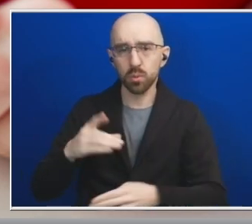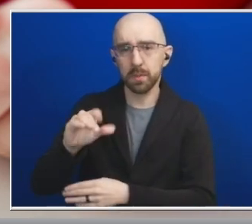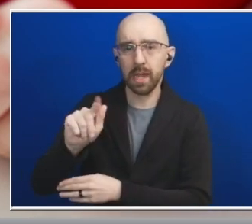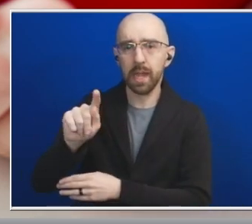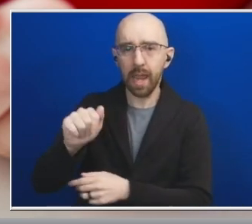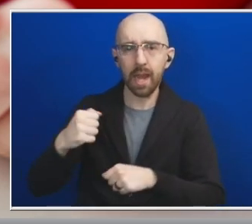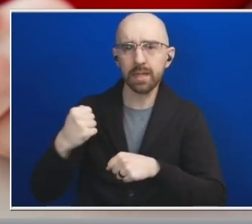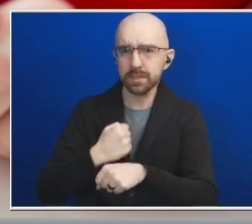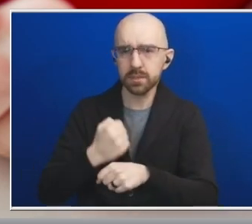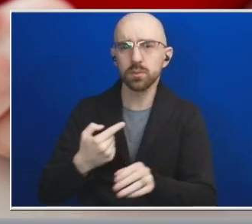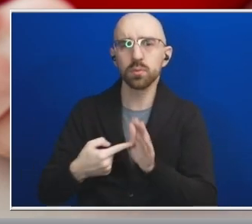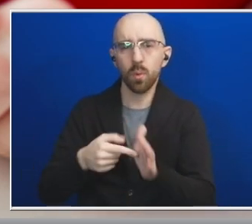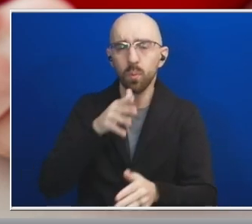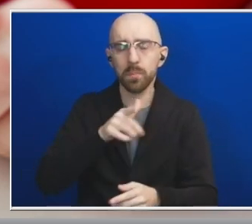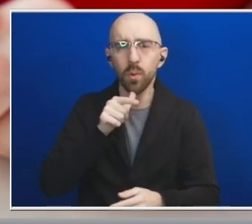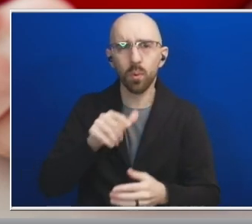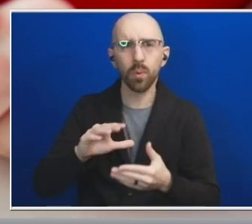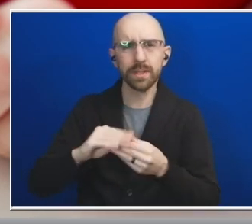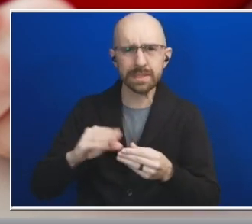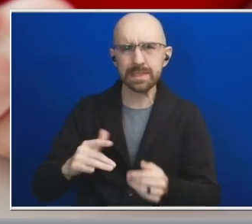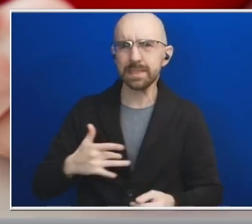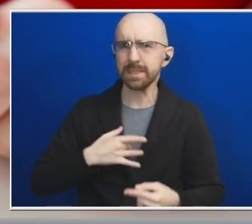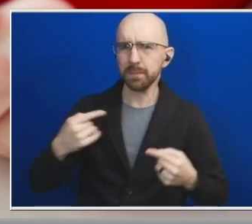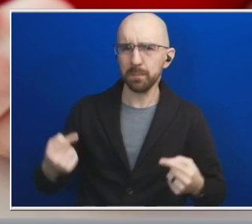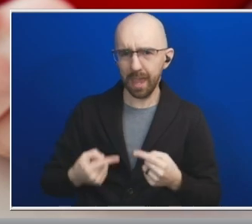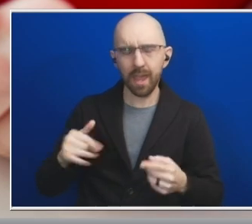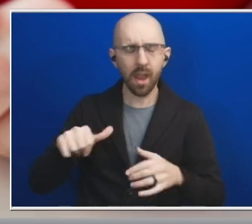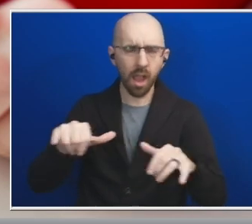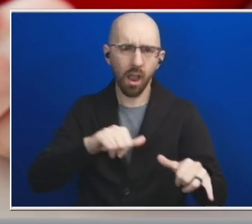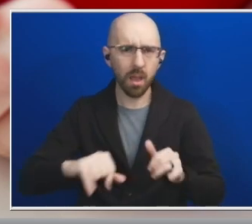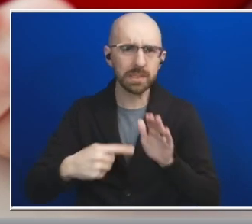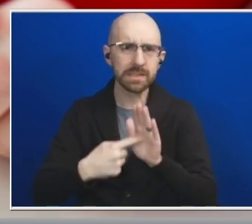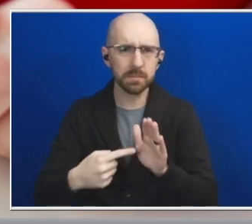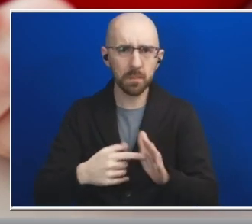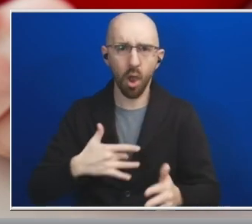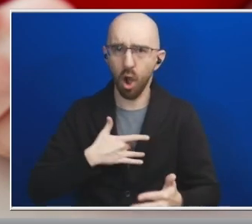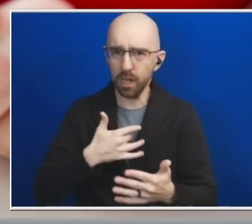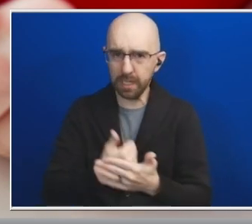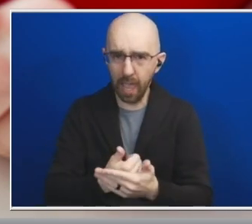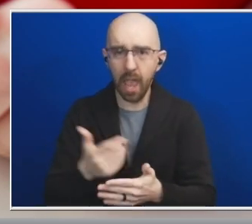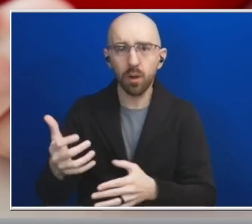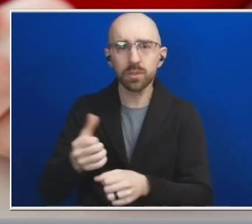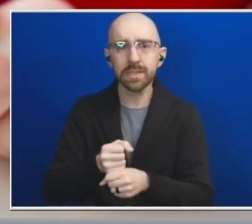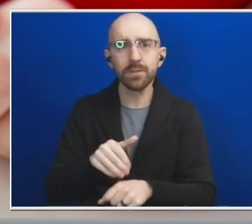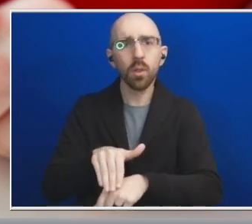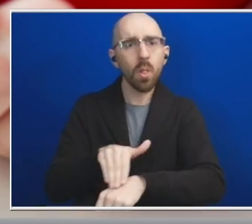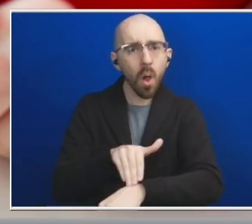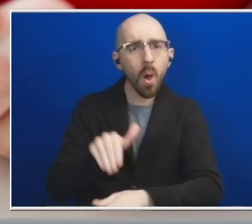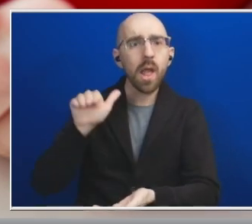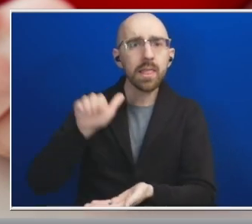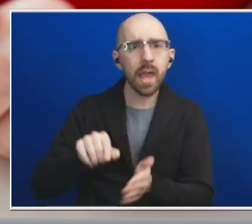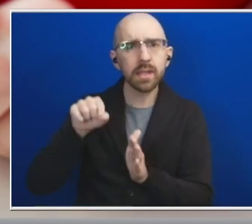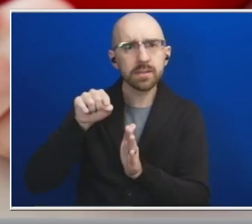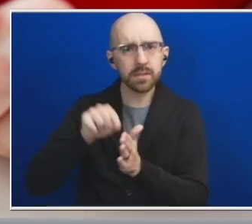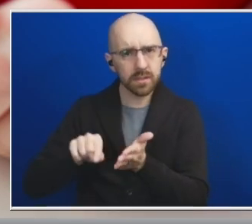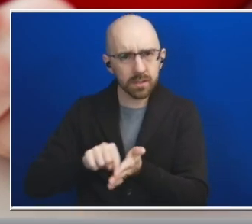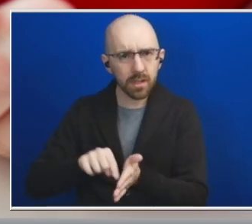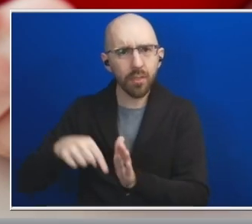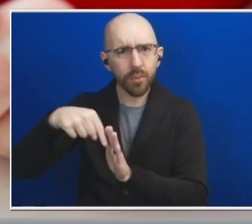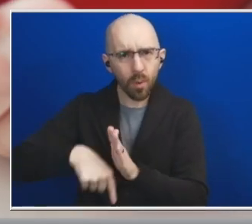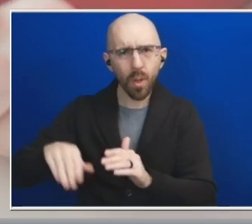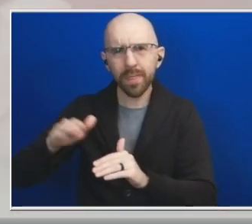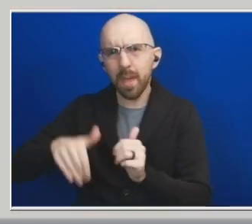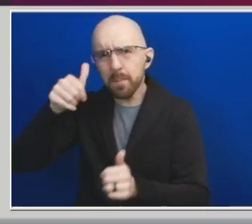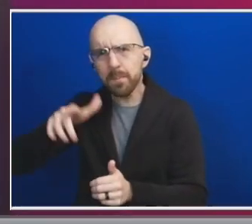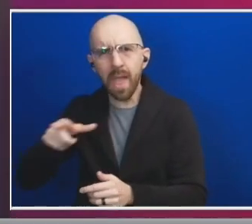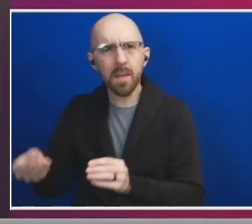report chest pain, which is the most common symptom of a heart attack, received a slower and less thorough initial evaluation than men. We